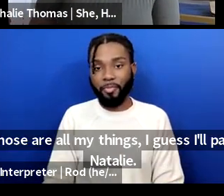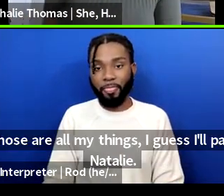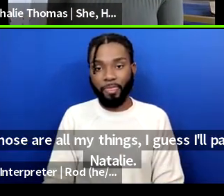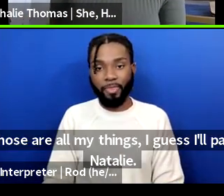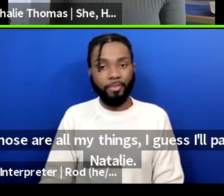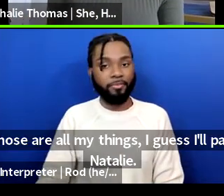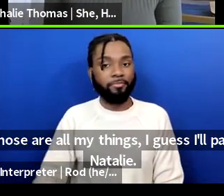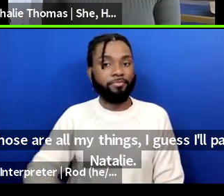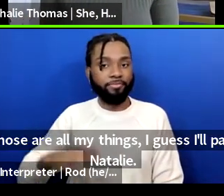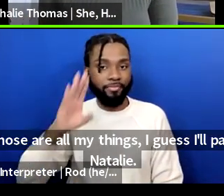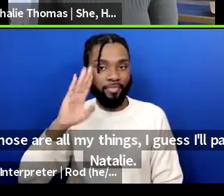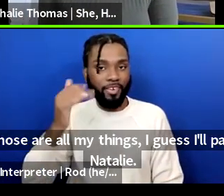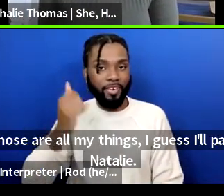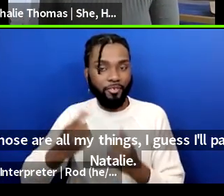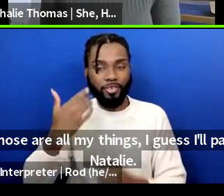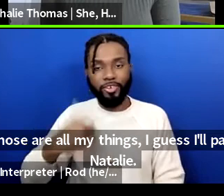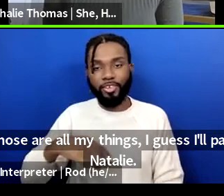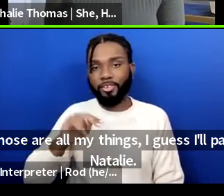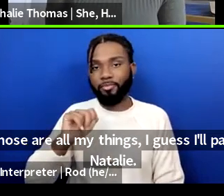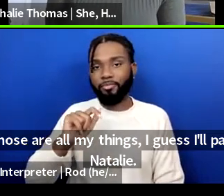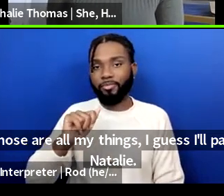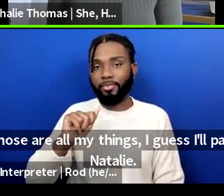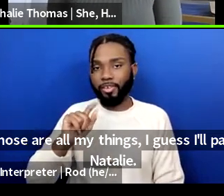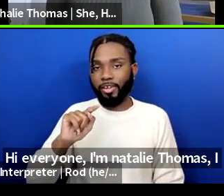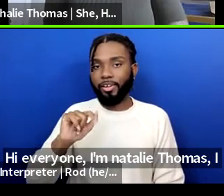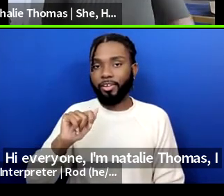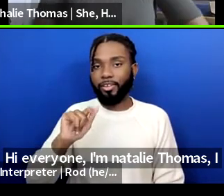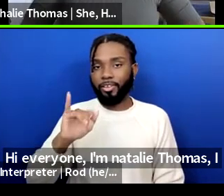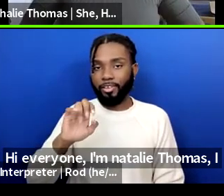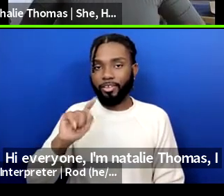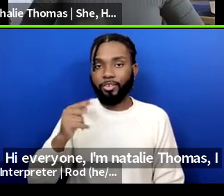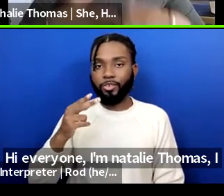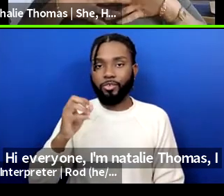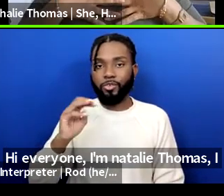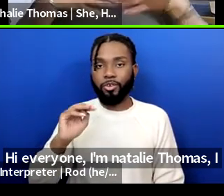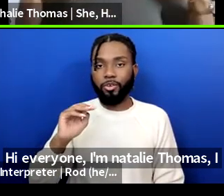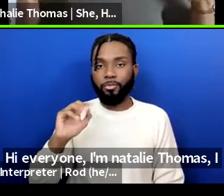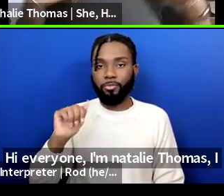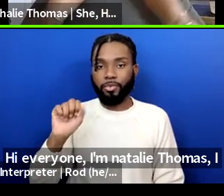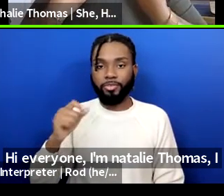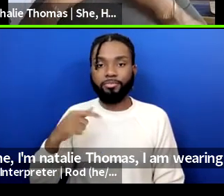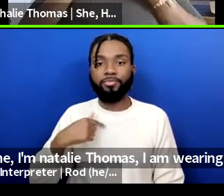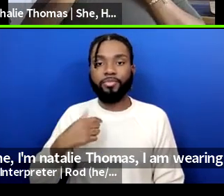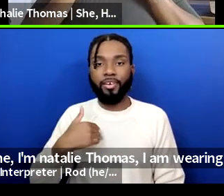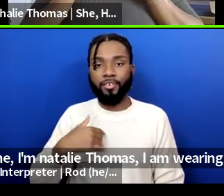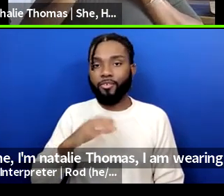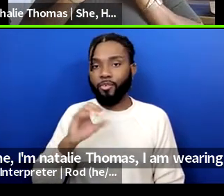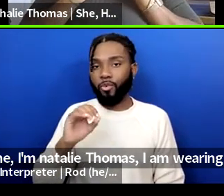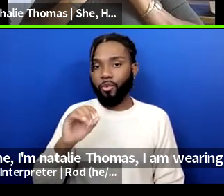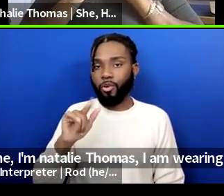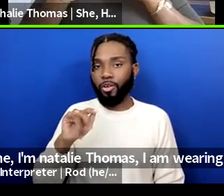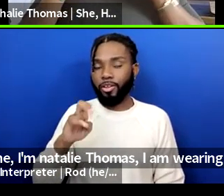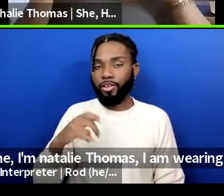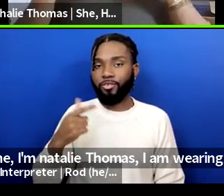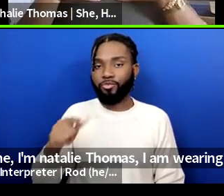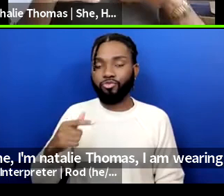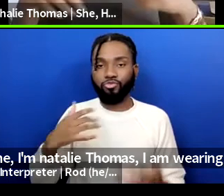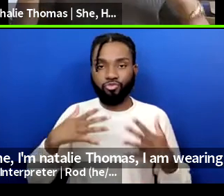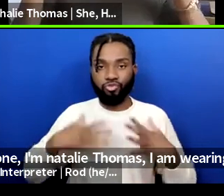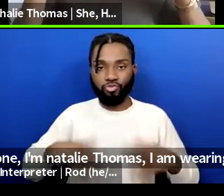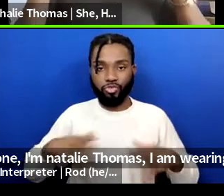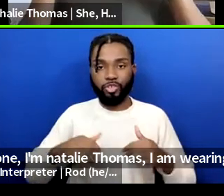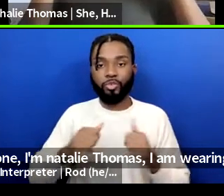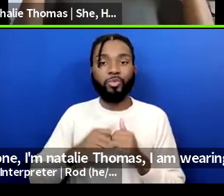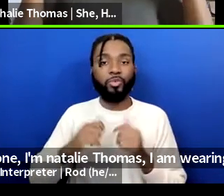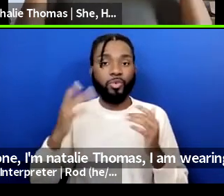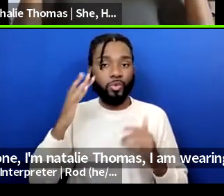Hi everyone, I'm Natalie Thomas. I am wearing an olive green dress with some gold jewelry. I